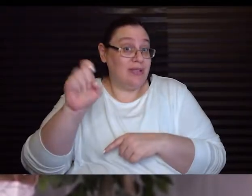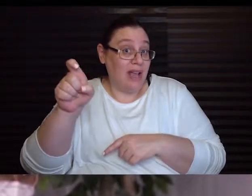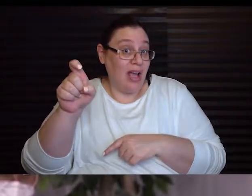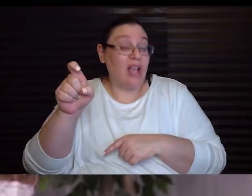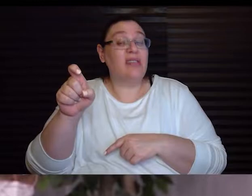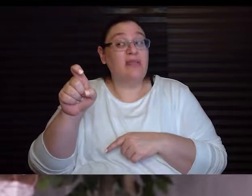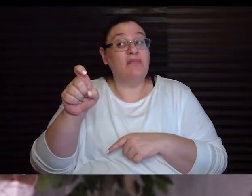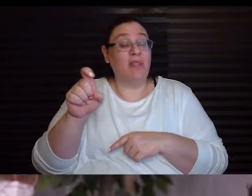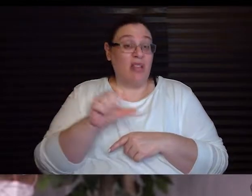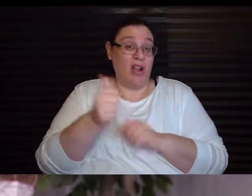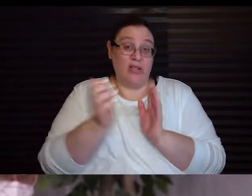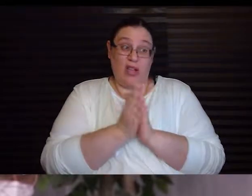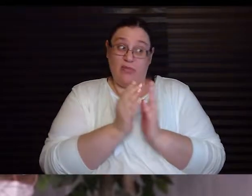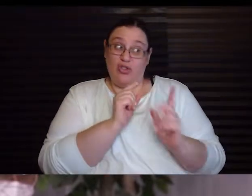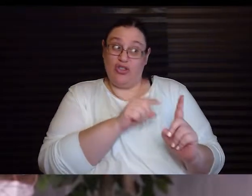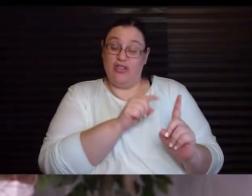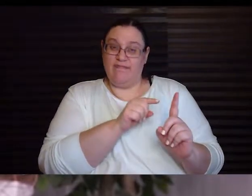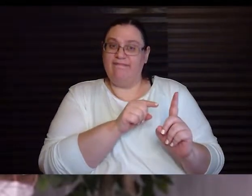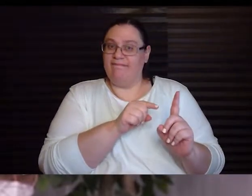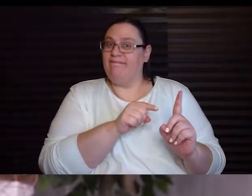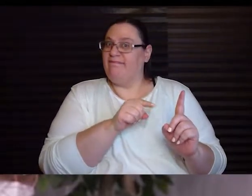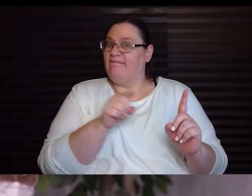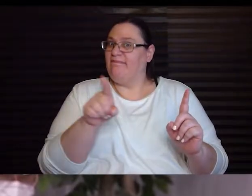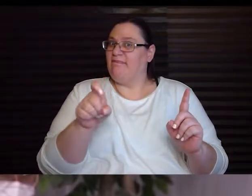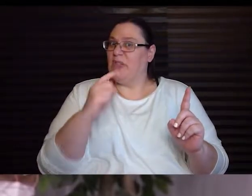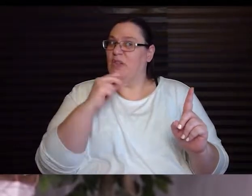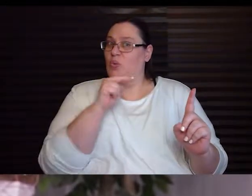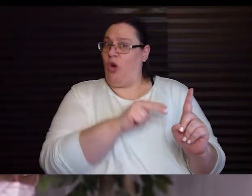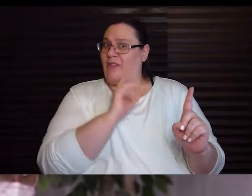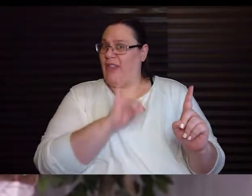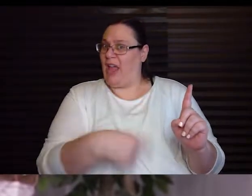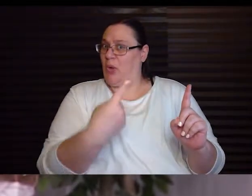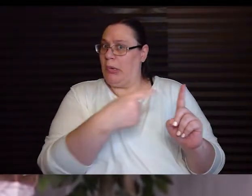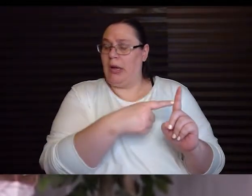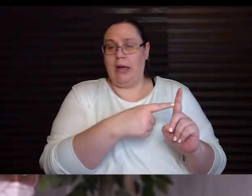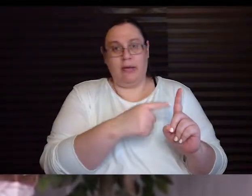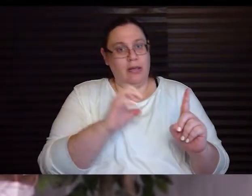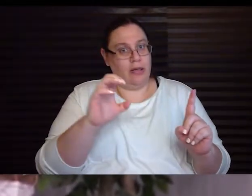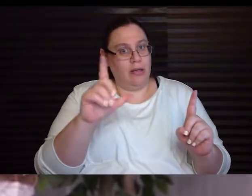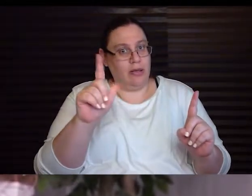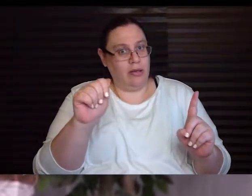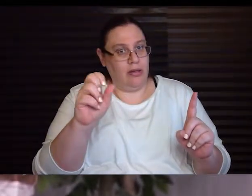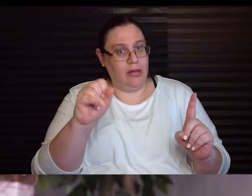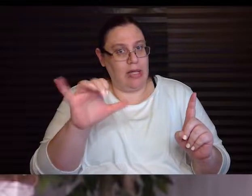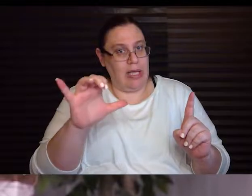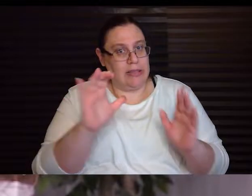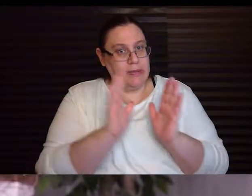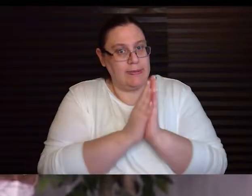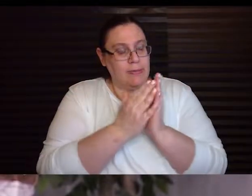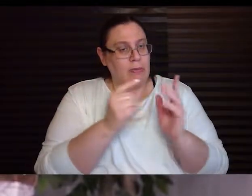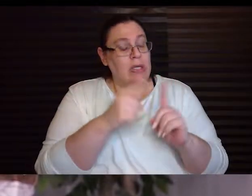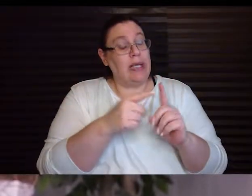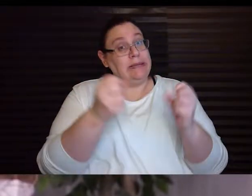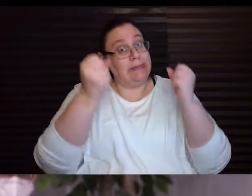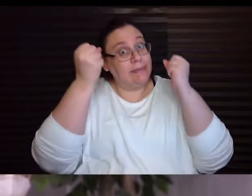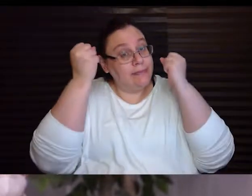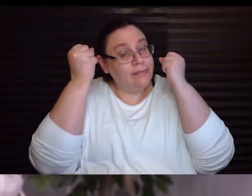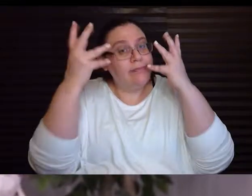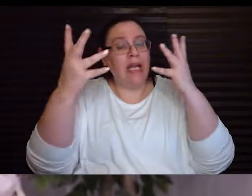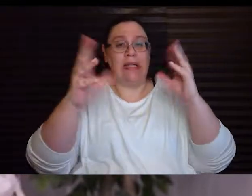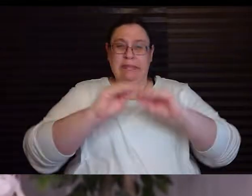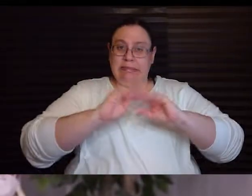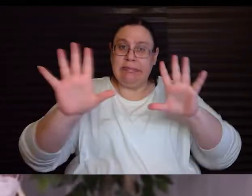sex, there's another book that really needs to be on your radar. It's a classic. It has loads